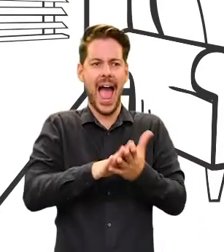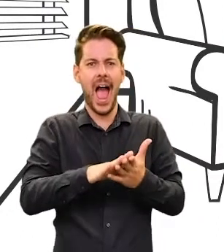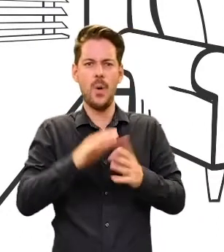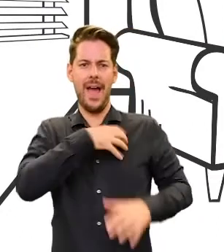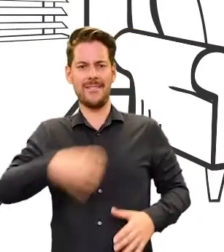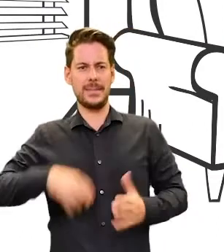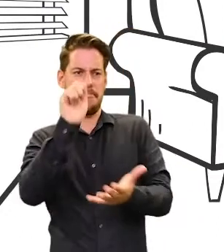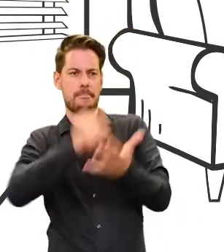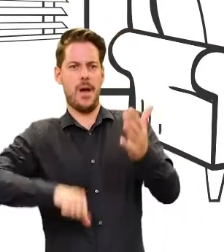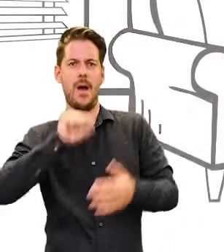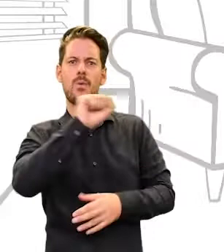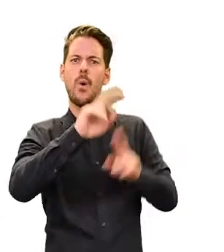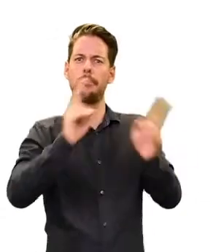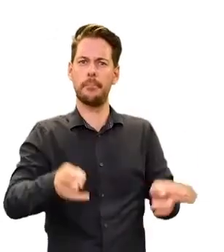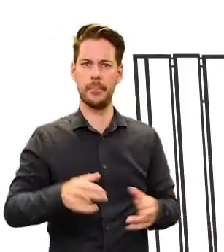acquisition process.